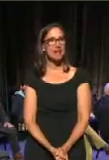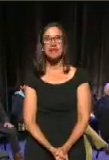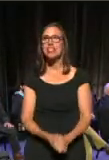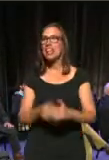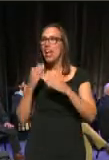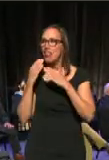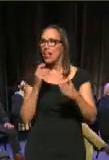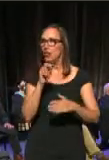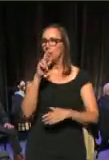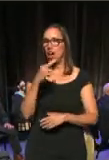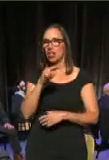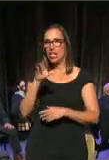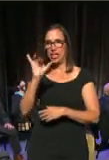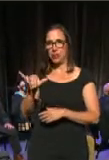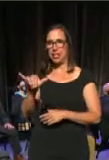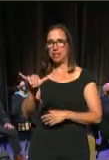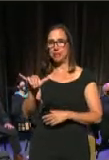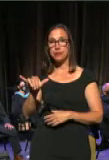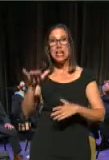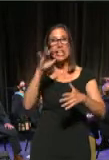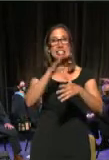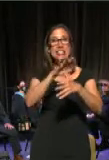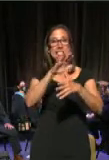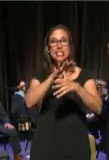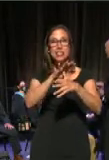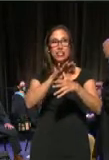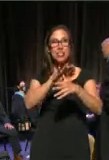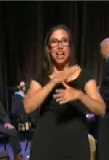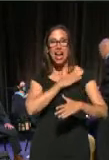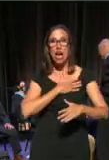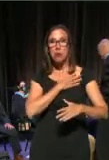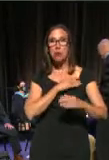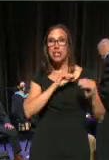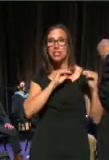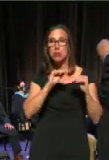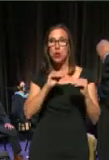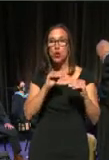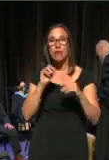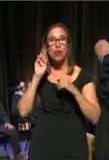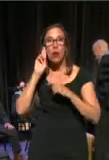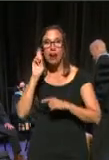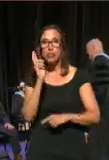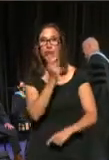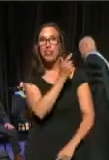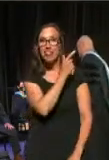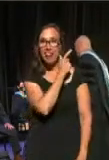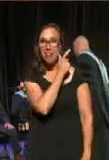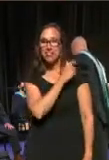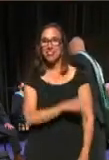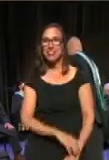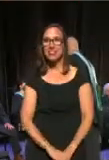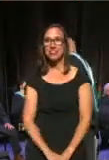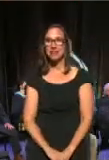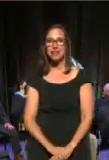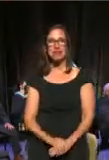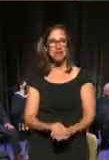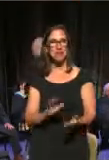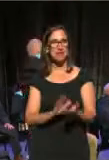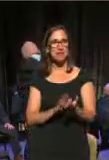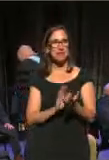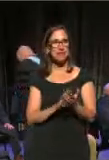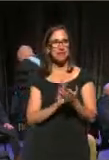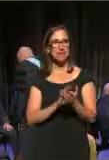Thank you, Dr. Henry. Seniors, please move your tassel from the right side of your cap to the left